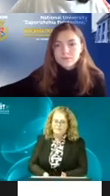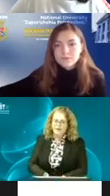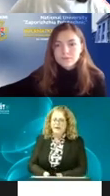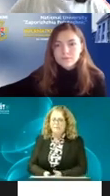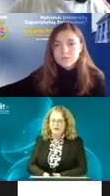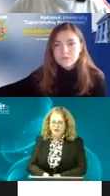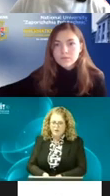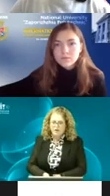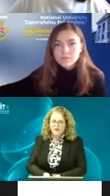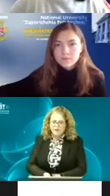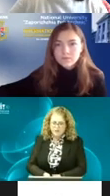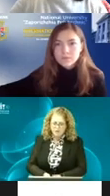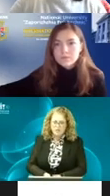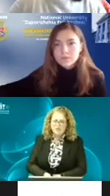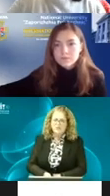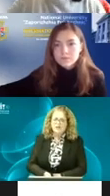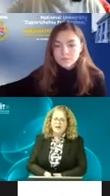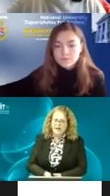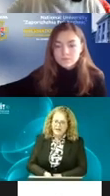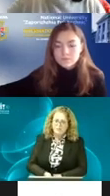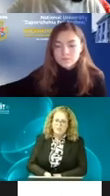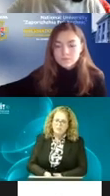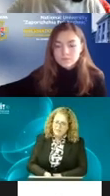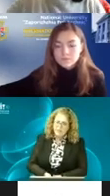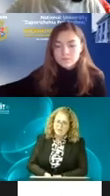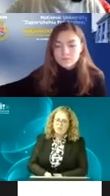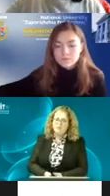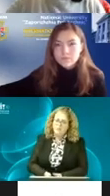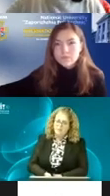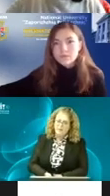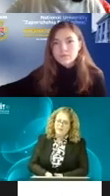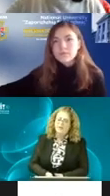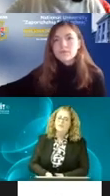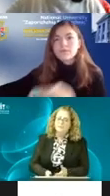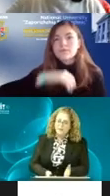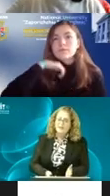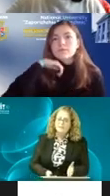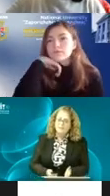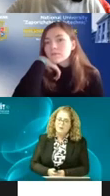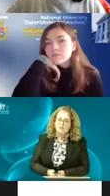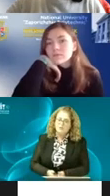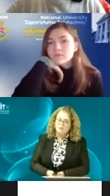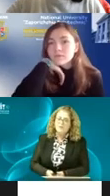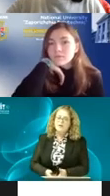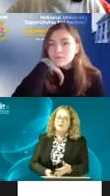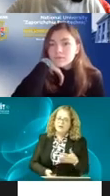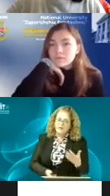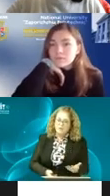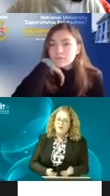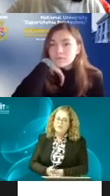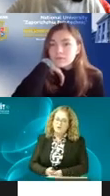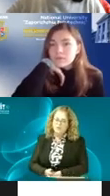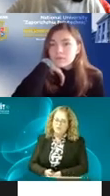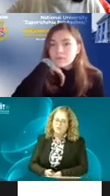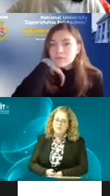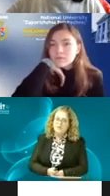in IBM, and other institutions. And I was in industry for many, many years, building speech platforms,